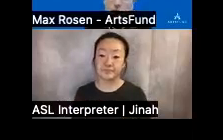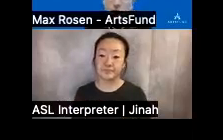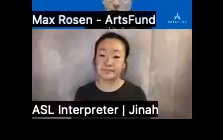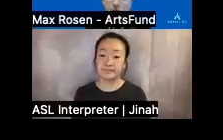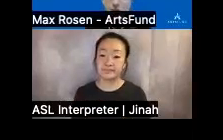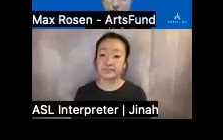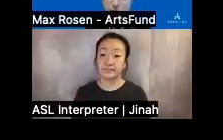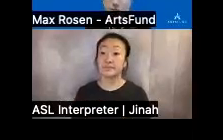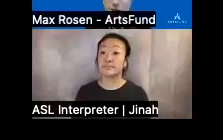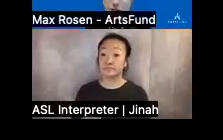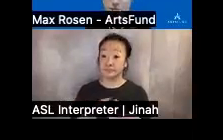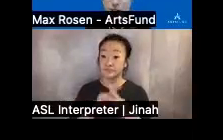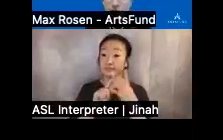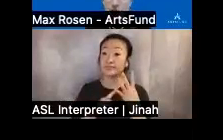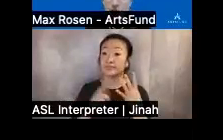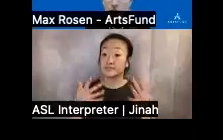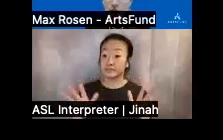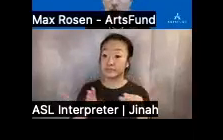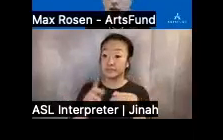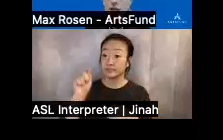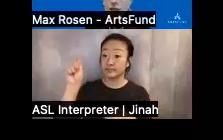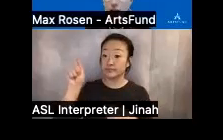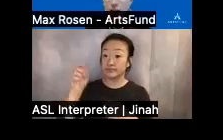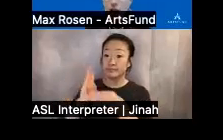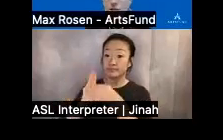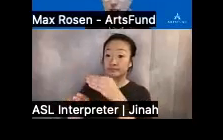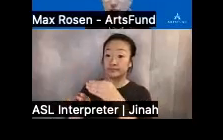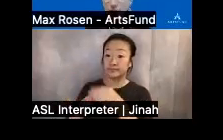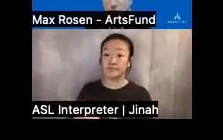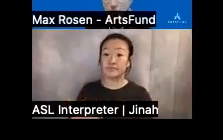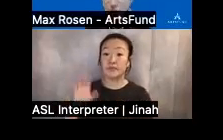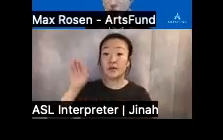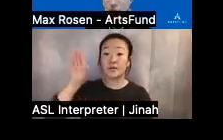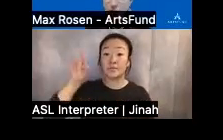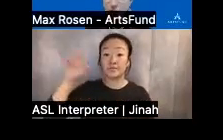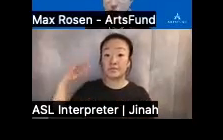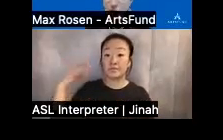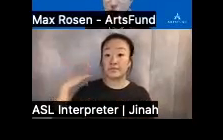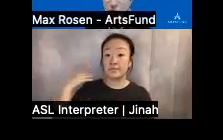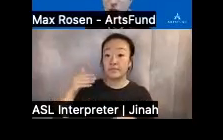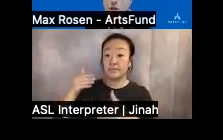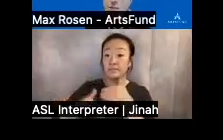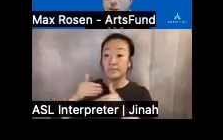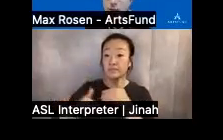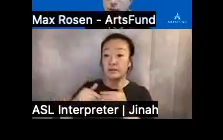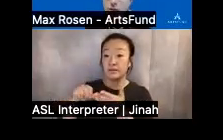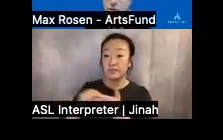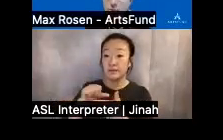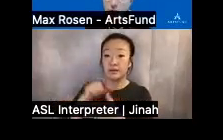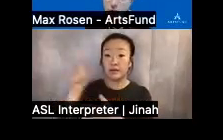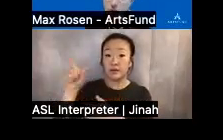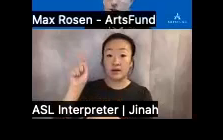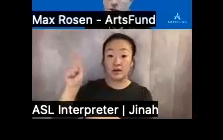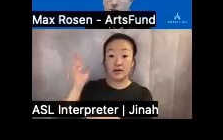And once all 4 forms are marked complete, at the top of this application process page, the submit button